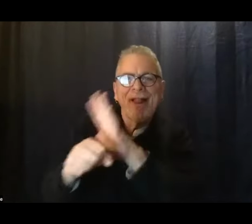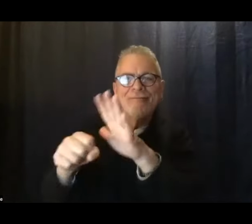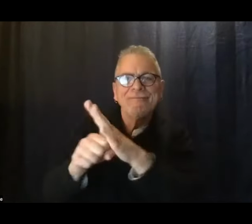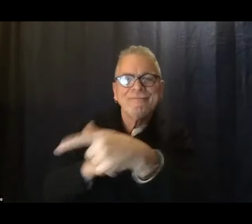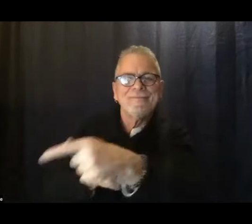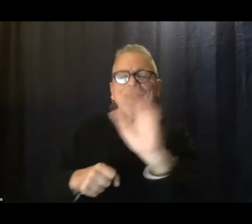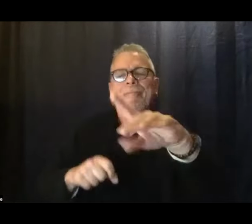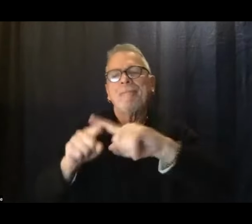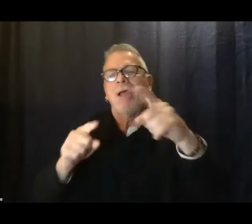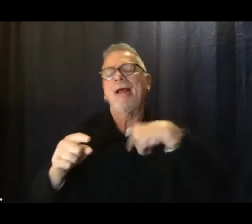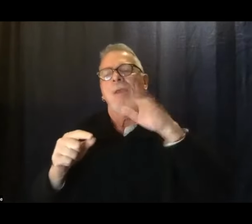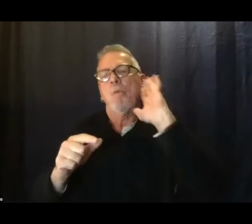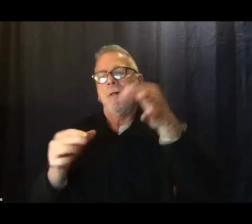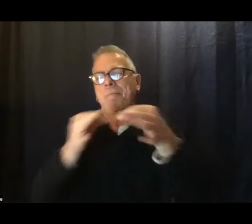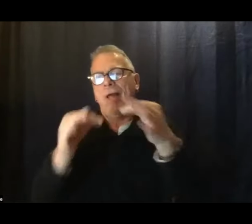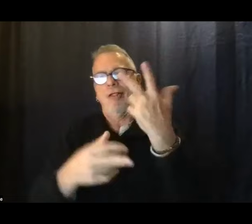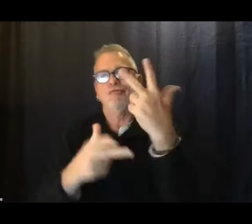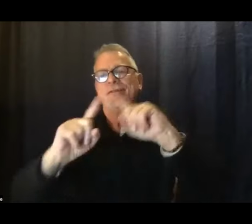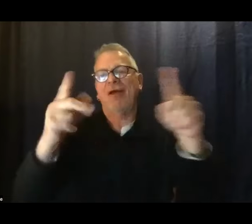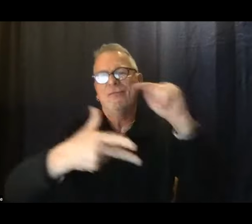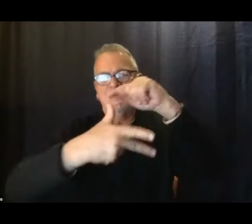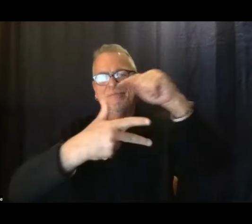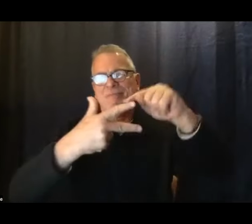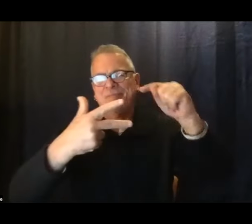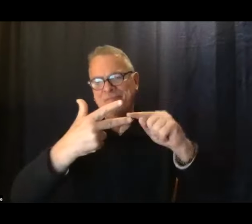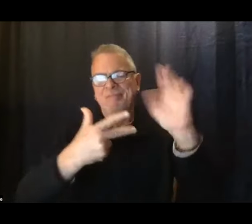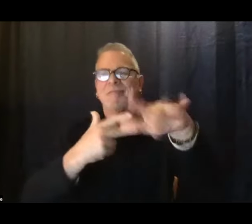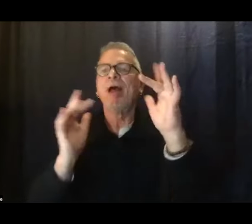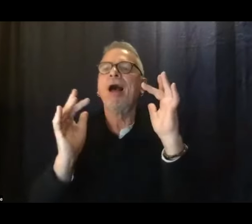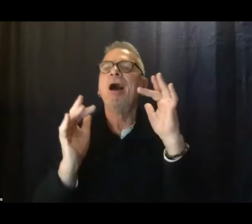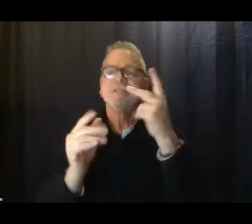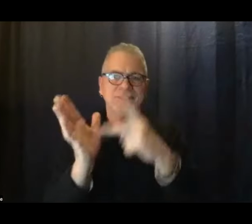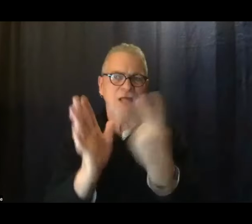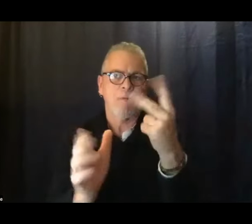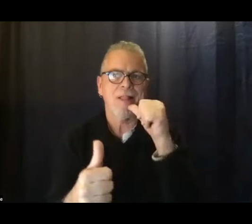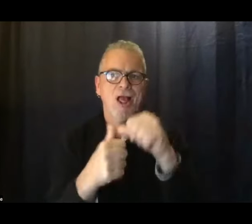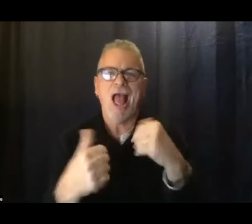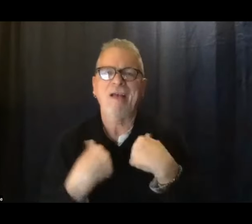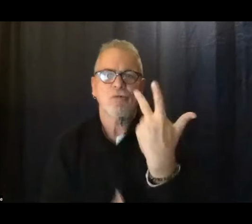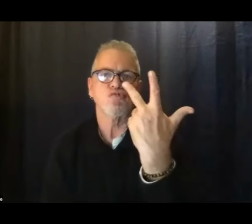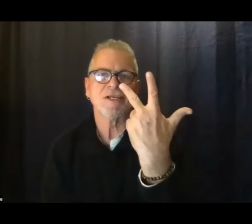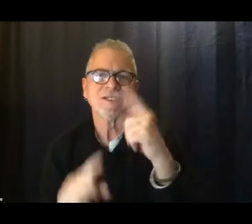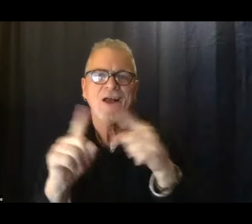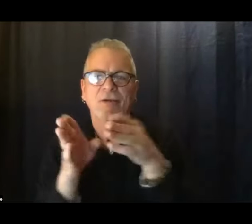strange. There are three differences that three different double letter combinations or pairings that I put in there.